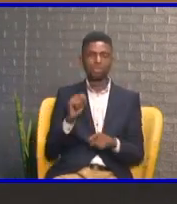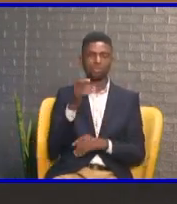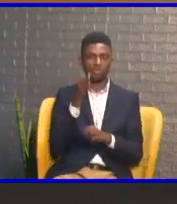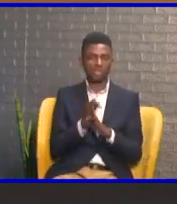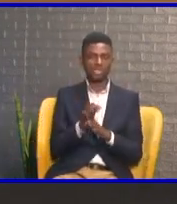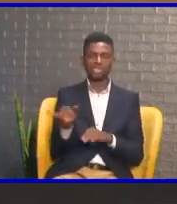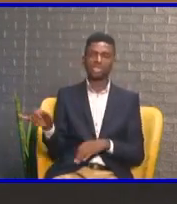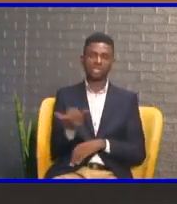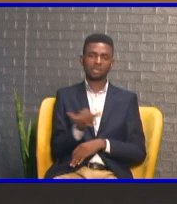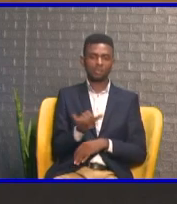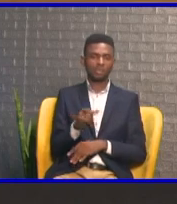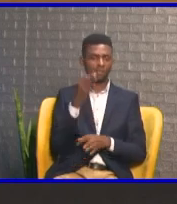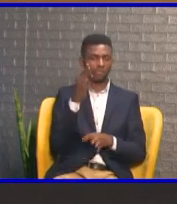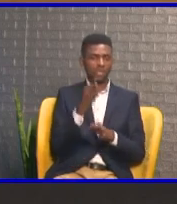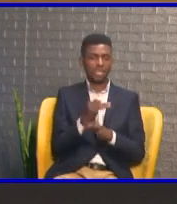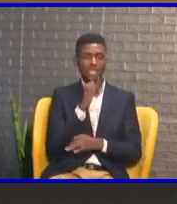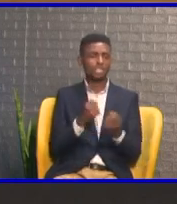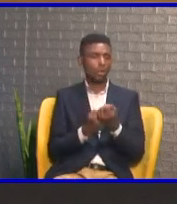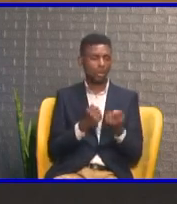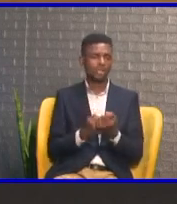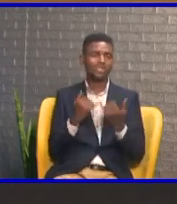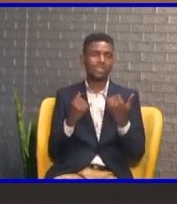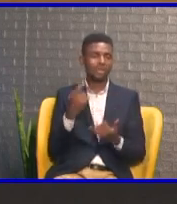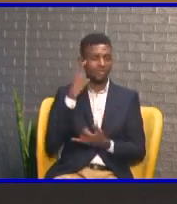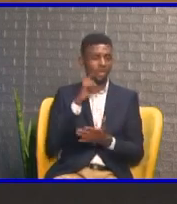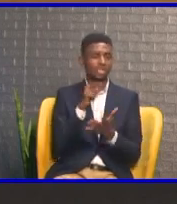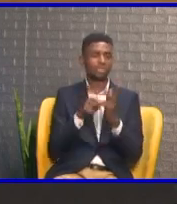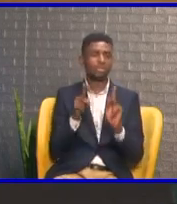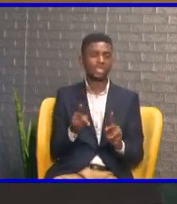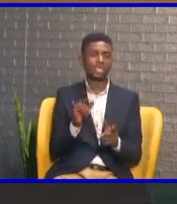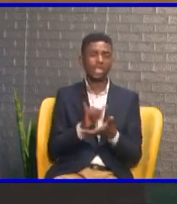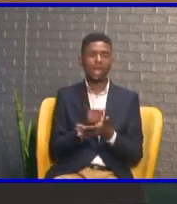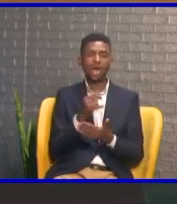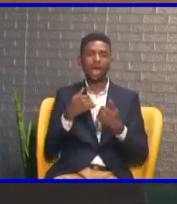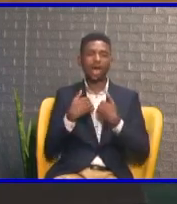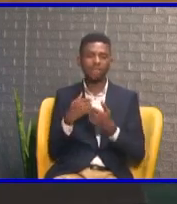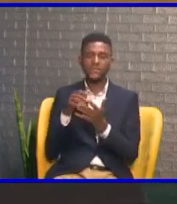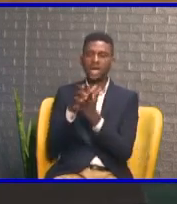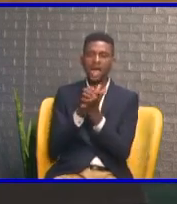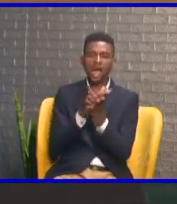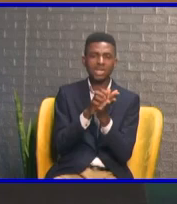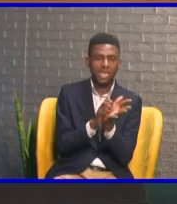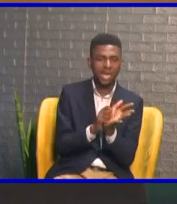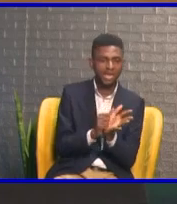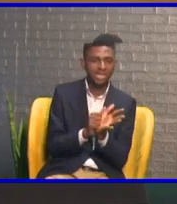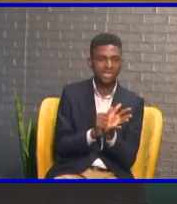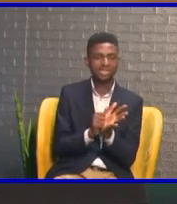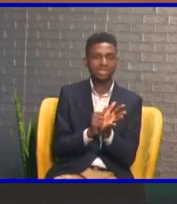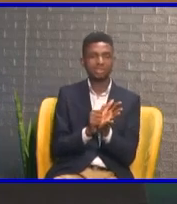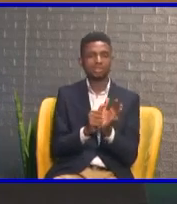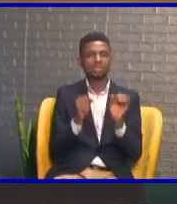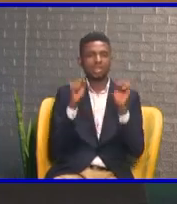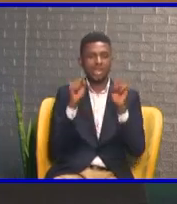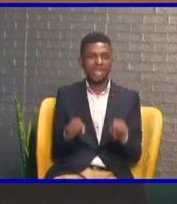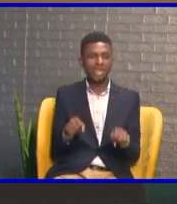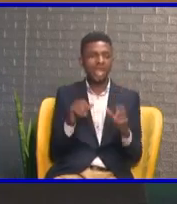The faith is a support. So for this person that has cancer, he should expect to